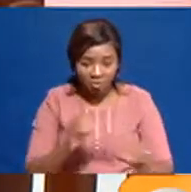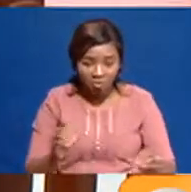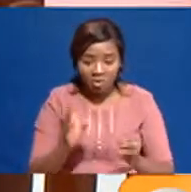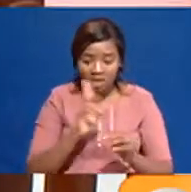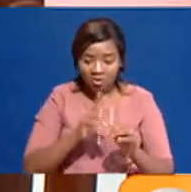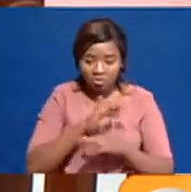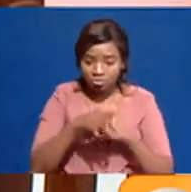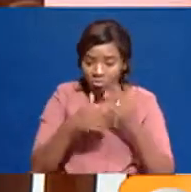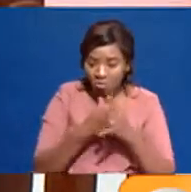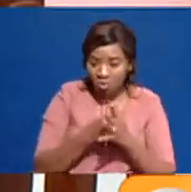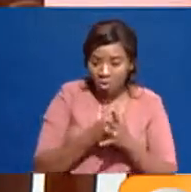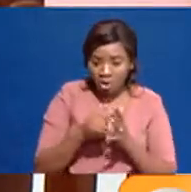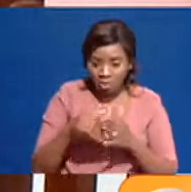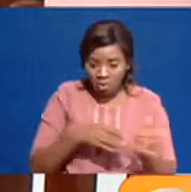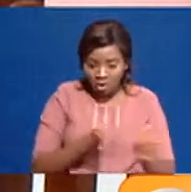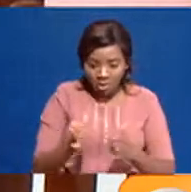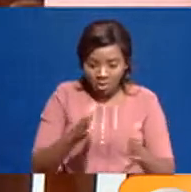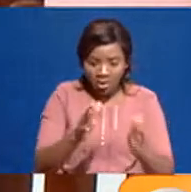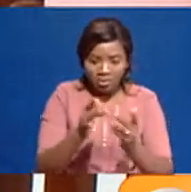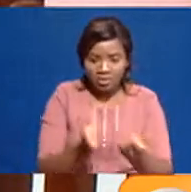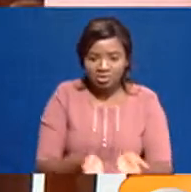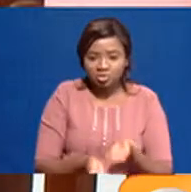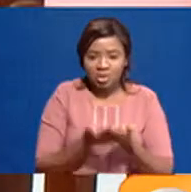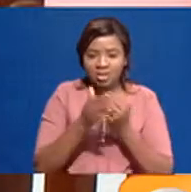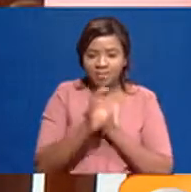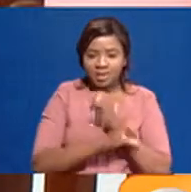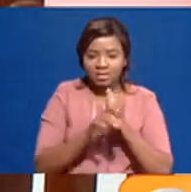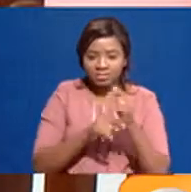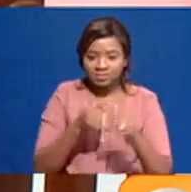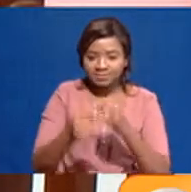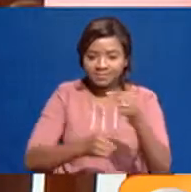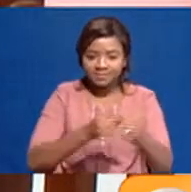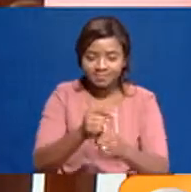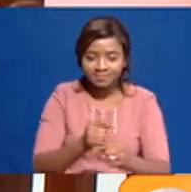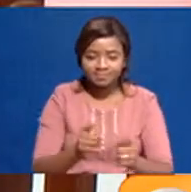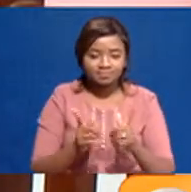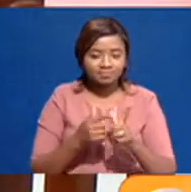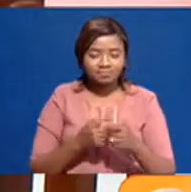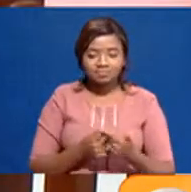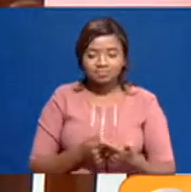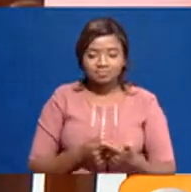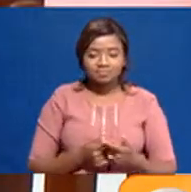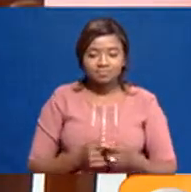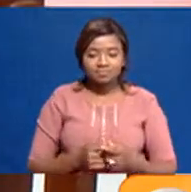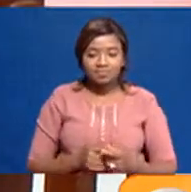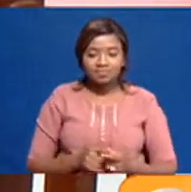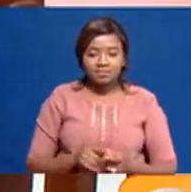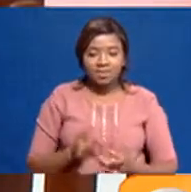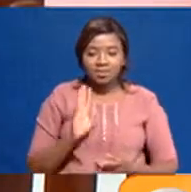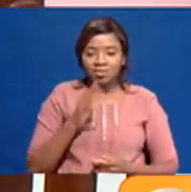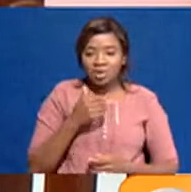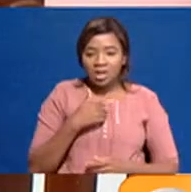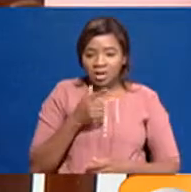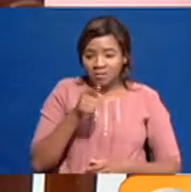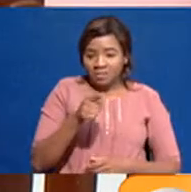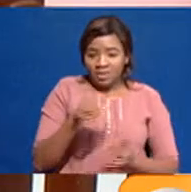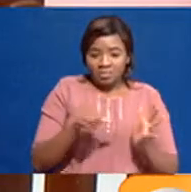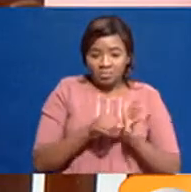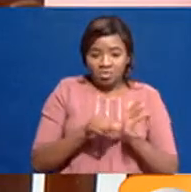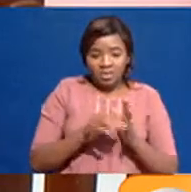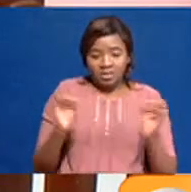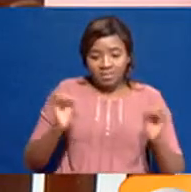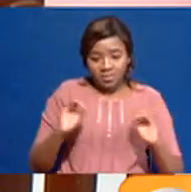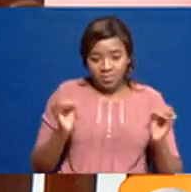the political maneuvers to keep the country going, we did not, you know, have that problem, although there was an attempted coup, isn't it?